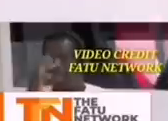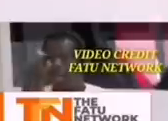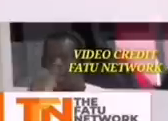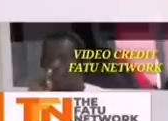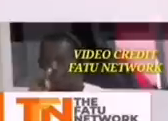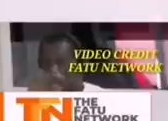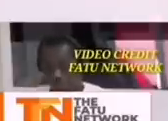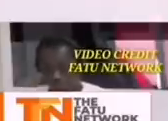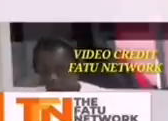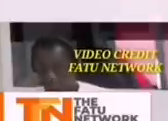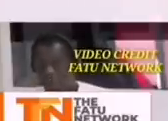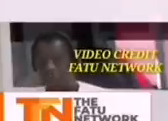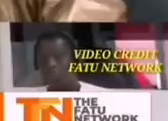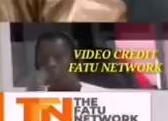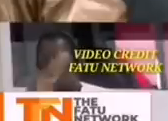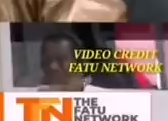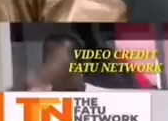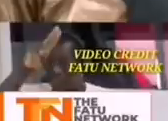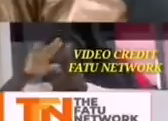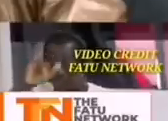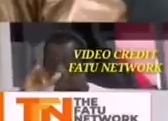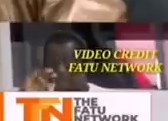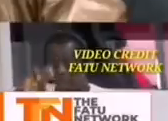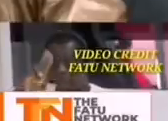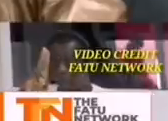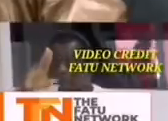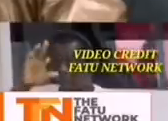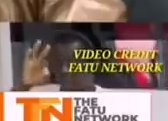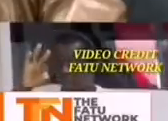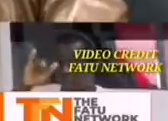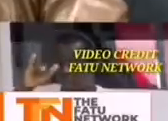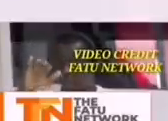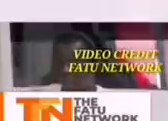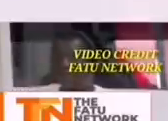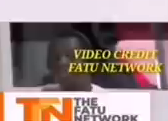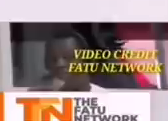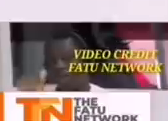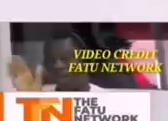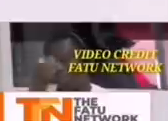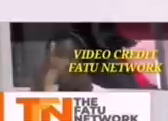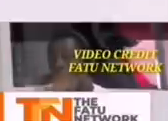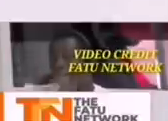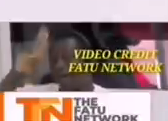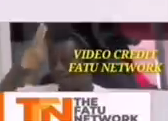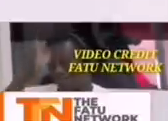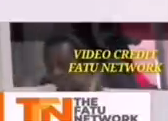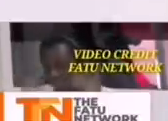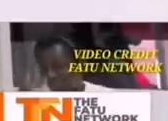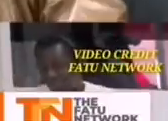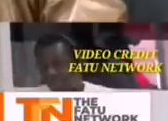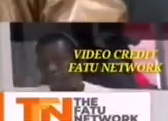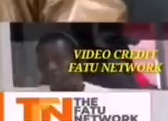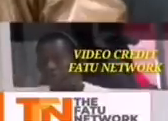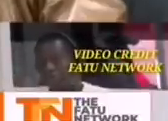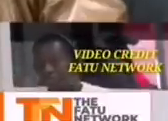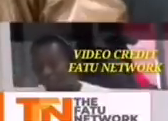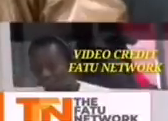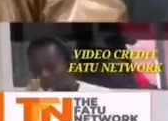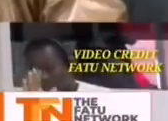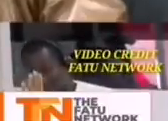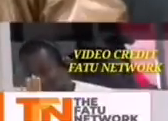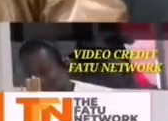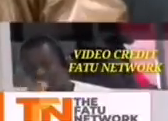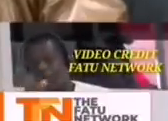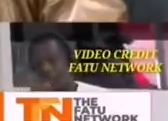the men between 8 p.m. and 10 p.m. in his house to the murder of the former finance minister Ousmane Koro Cisse. Mbadi wulu a Yankuba